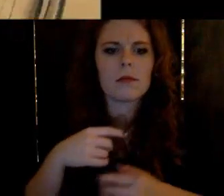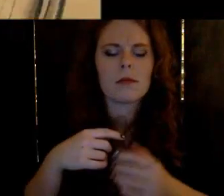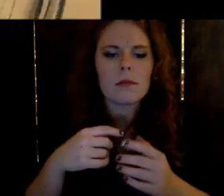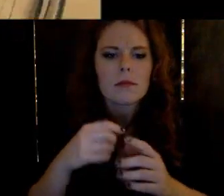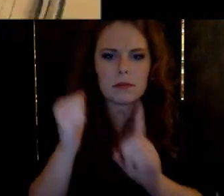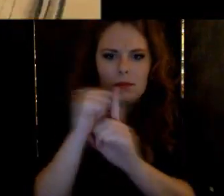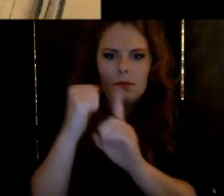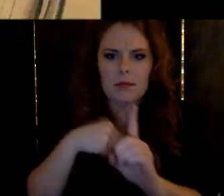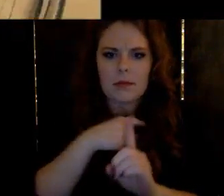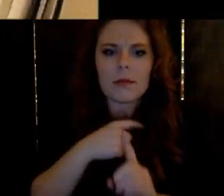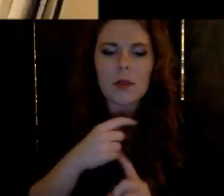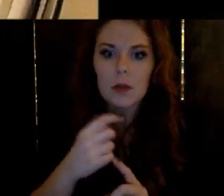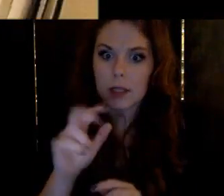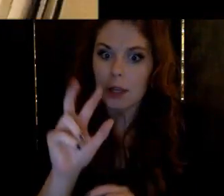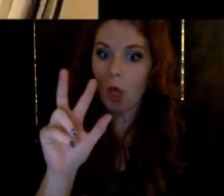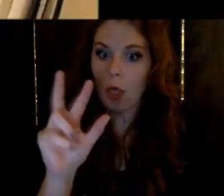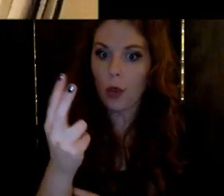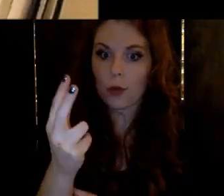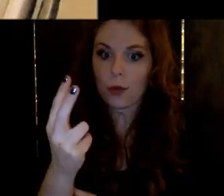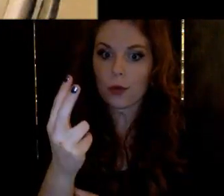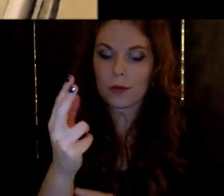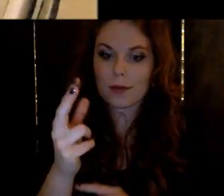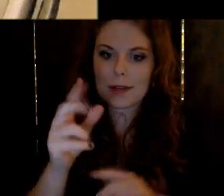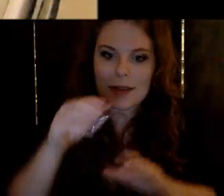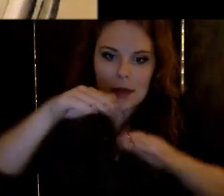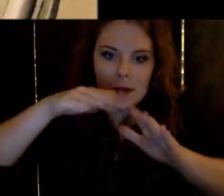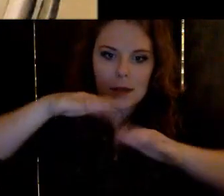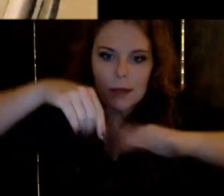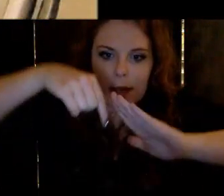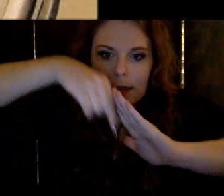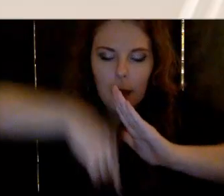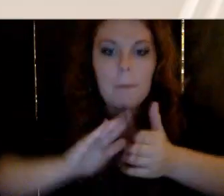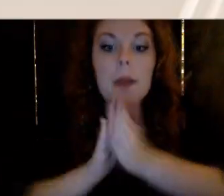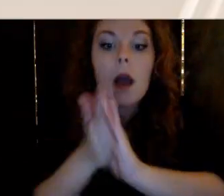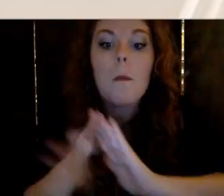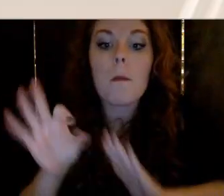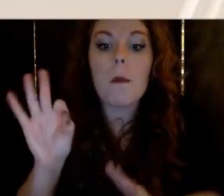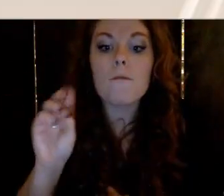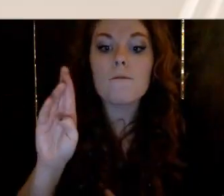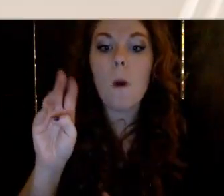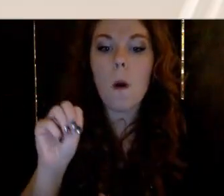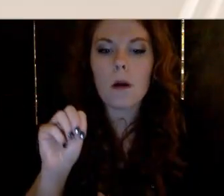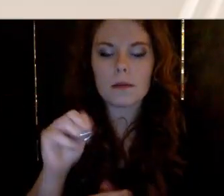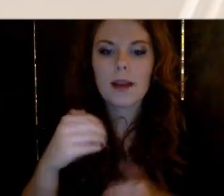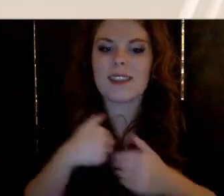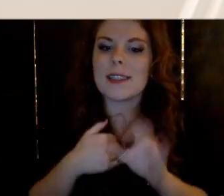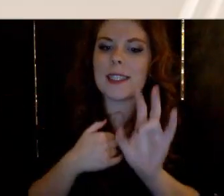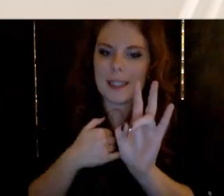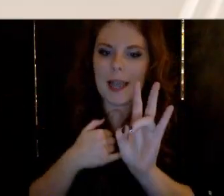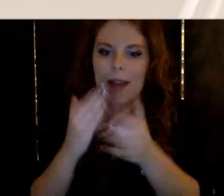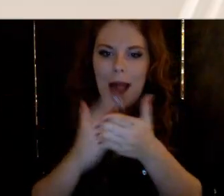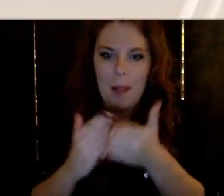this third dimension of depth, they become forms. Form is one of the 7 elements of